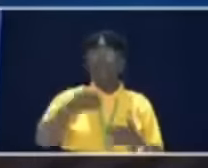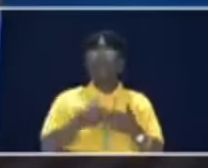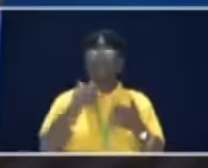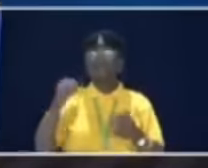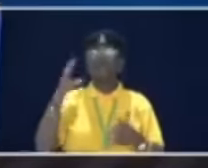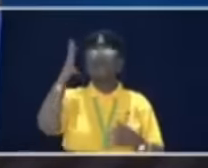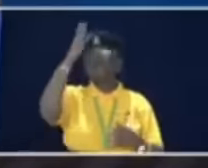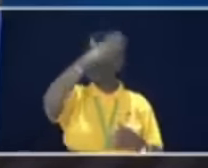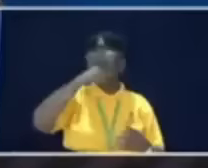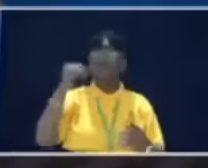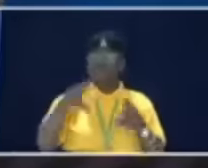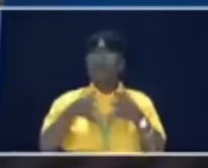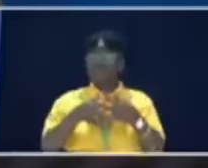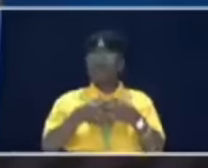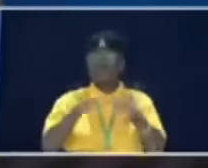always seeing